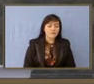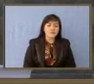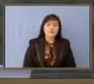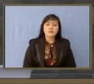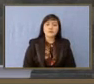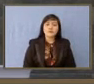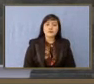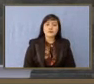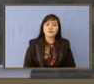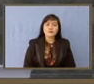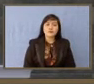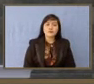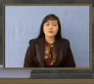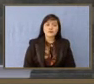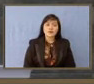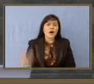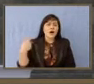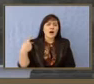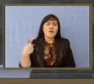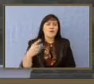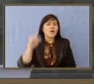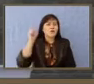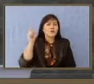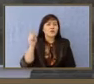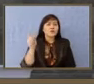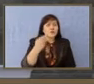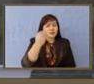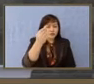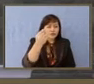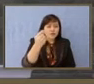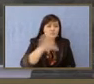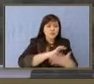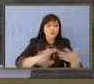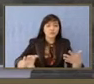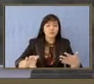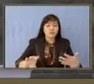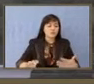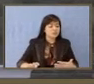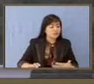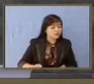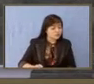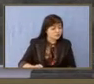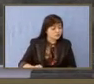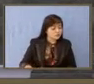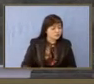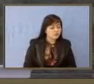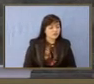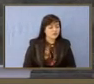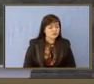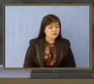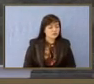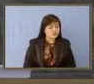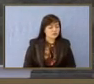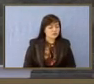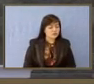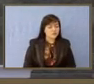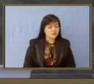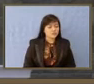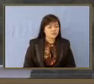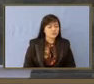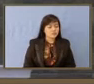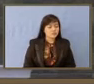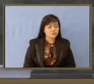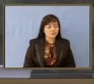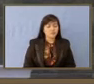chapters po ng Ruth. At ilan lang po itong chapter na ito ng Book of Ruth. And this only have 4 chapters, but